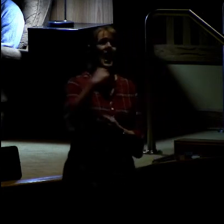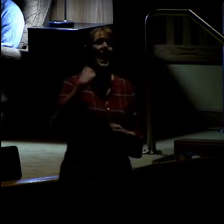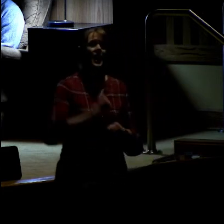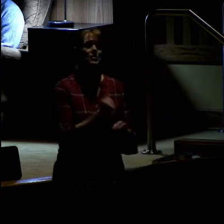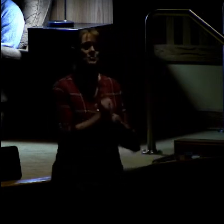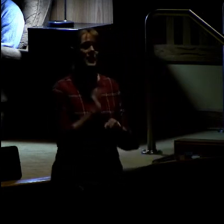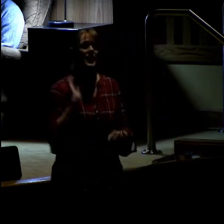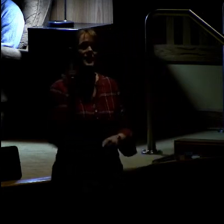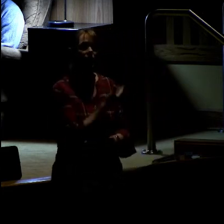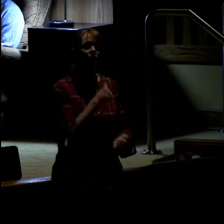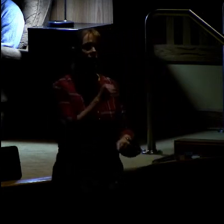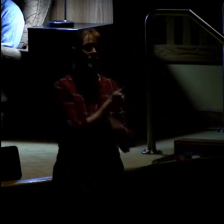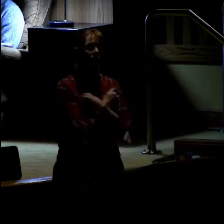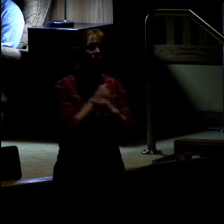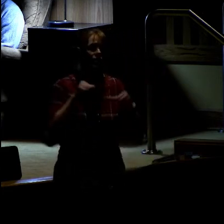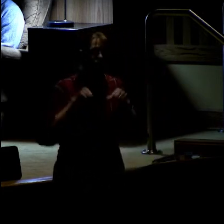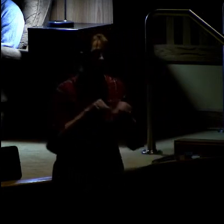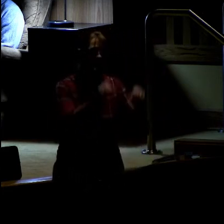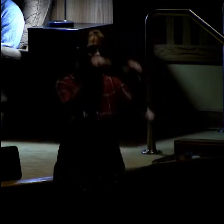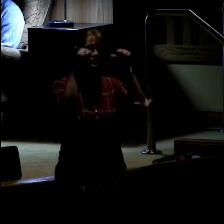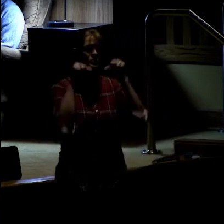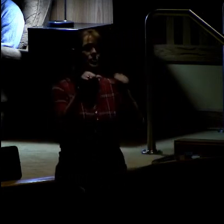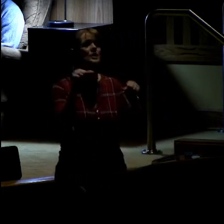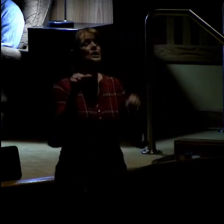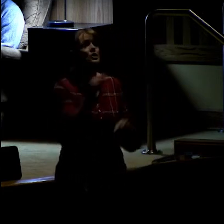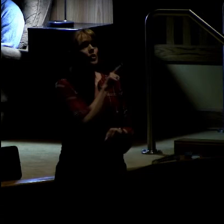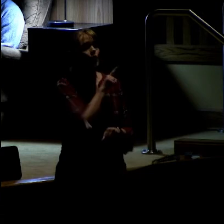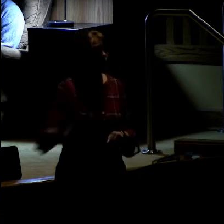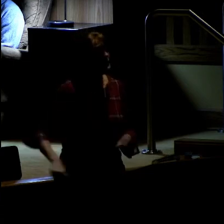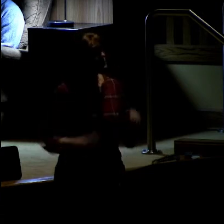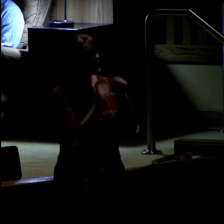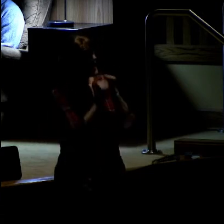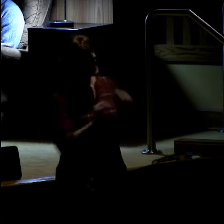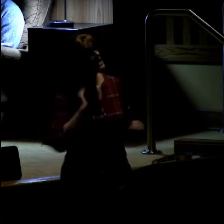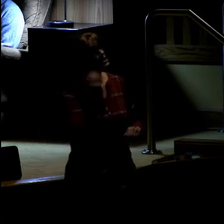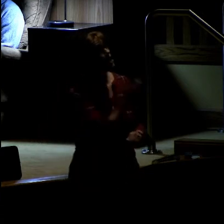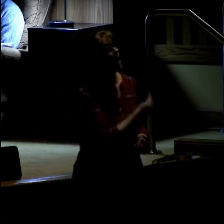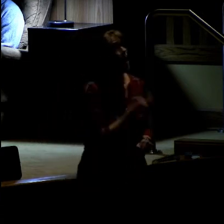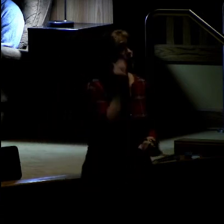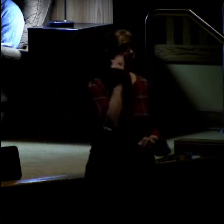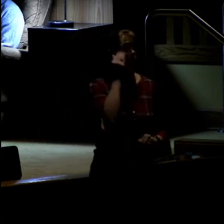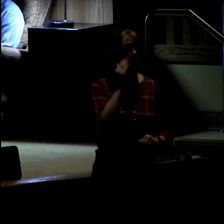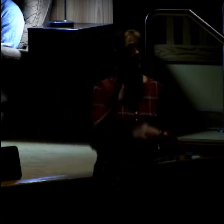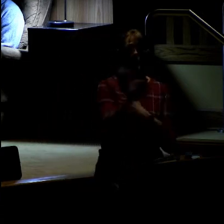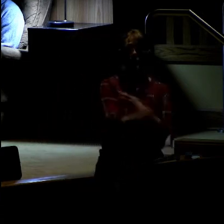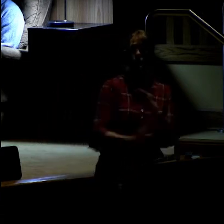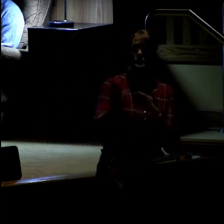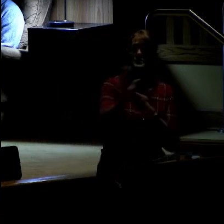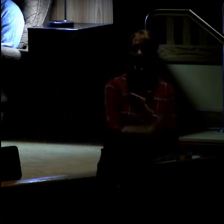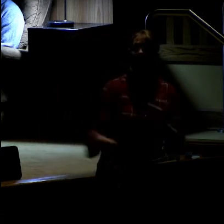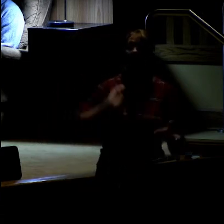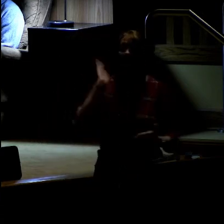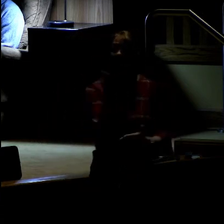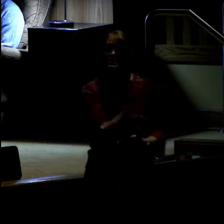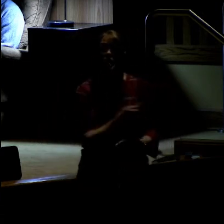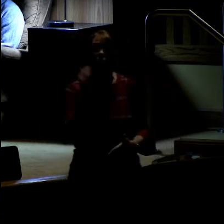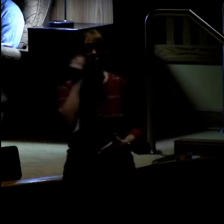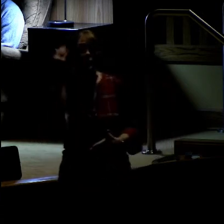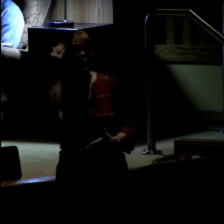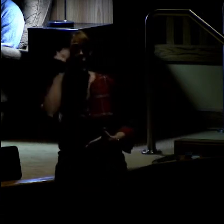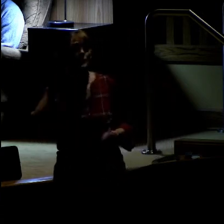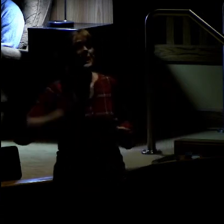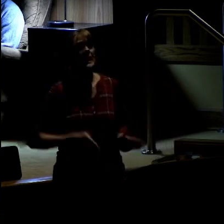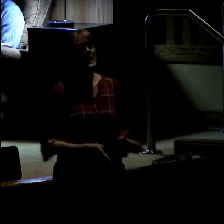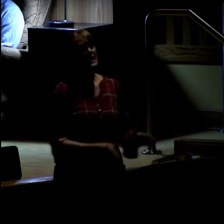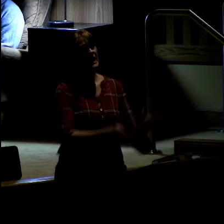our love endure. Lord, bless our home, protect our home.